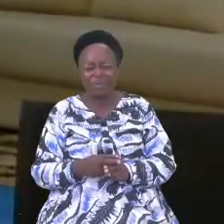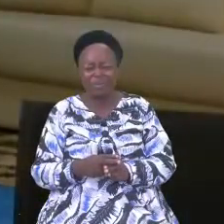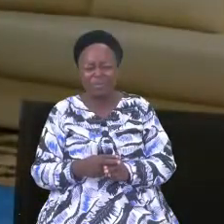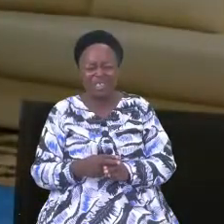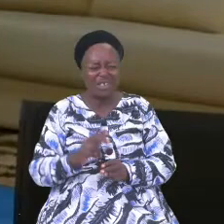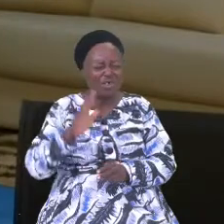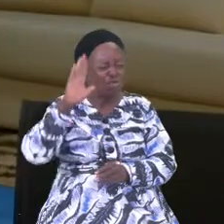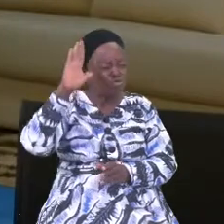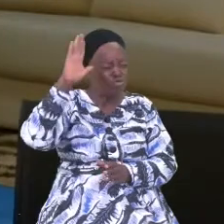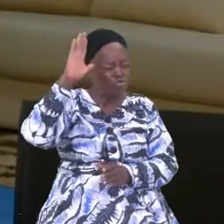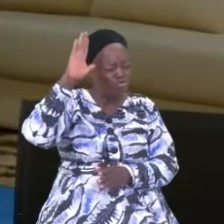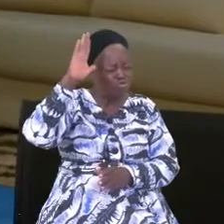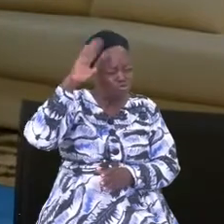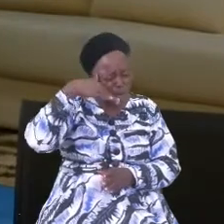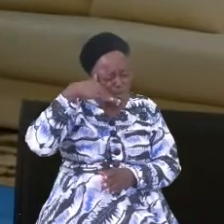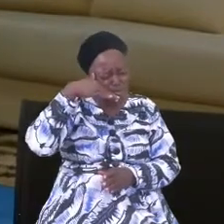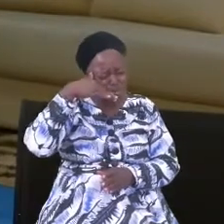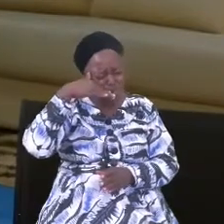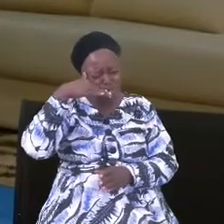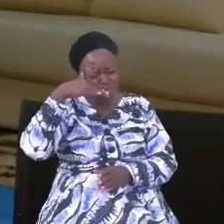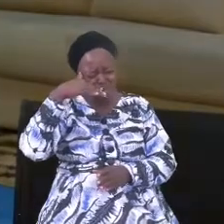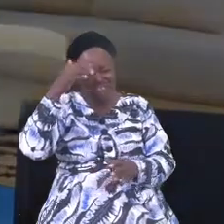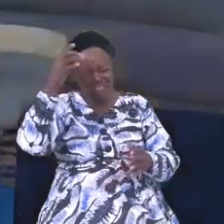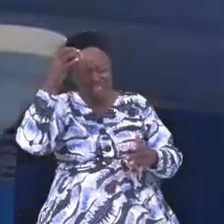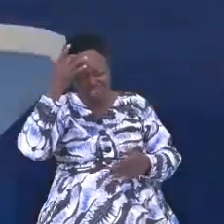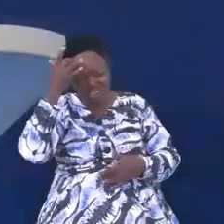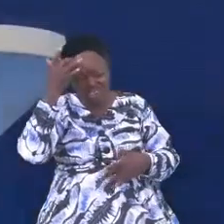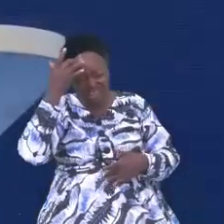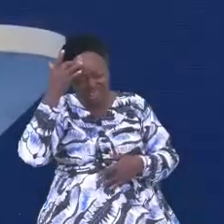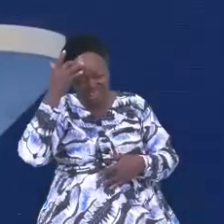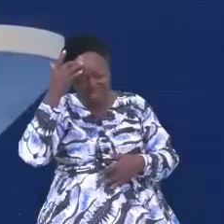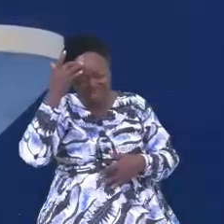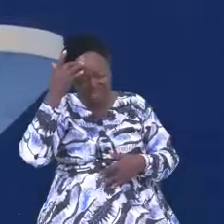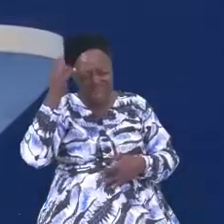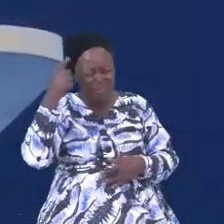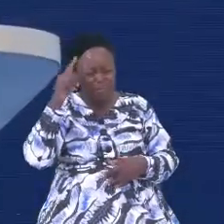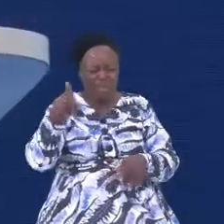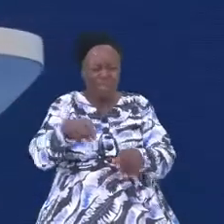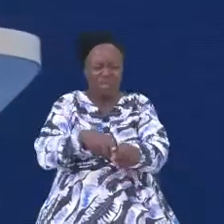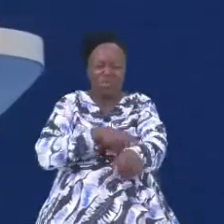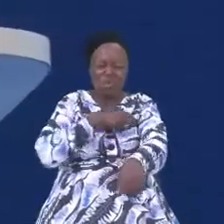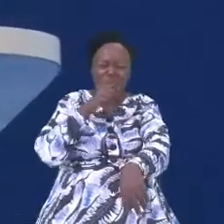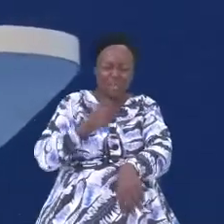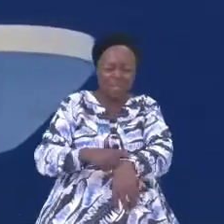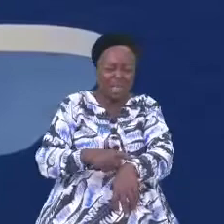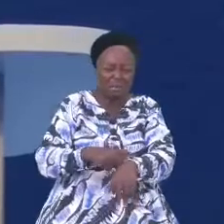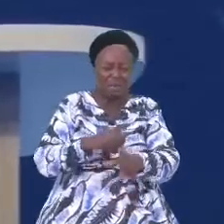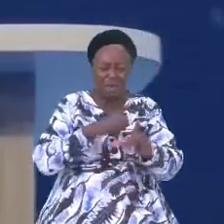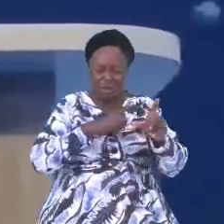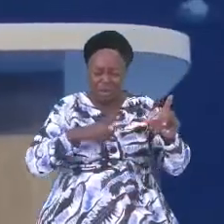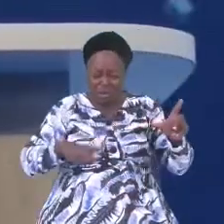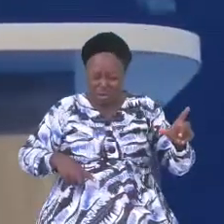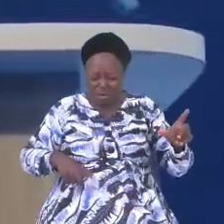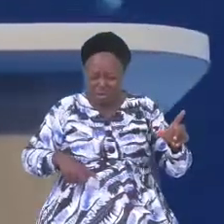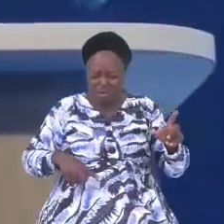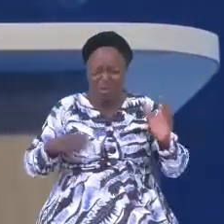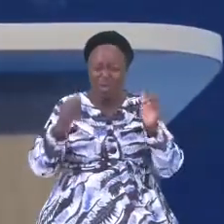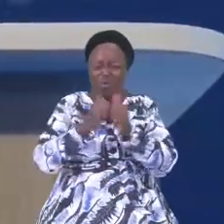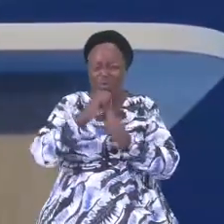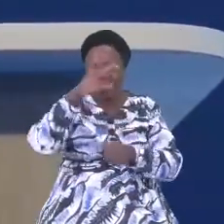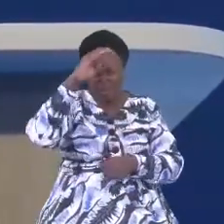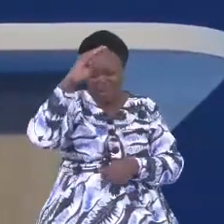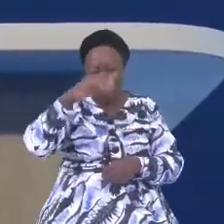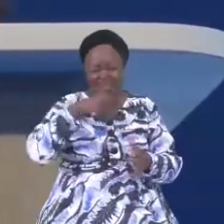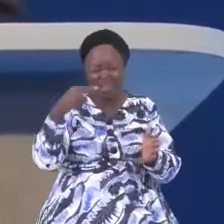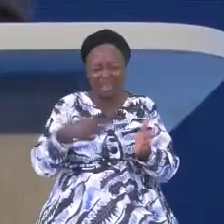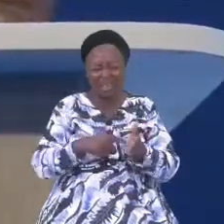Incurable long-standing sickness, Lord, with man this is